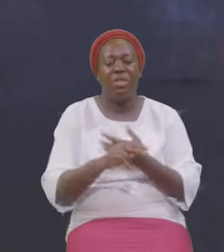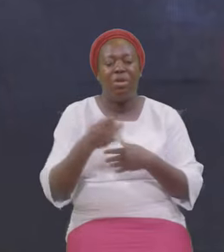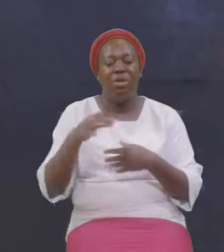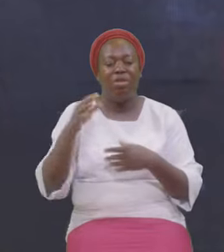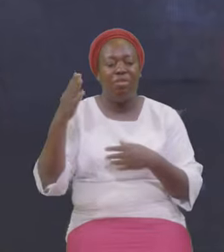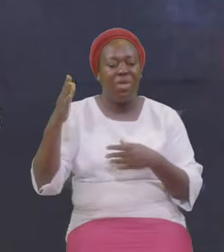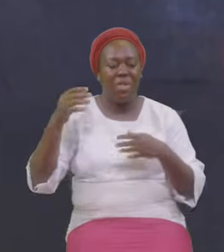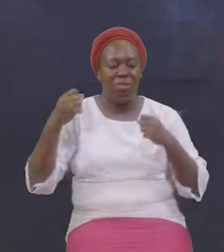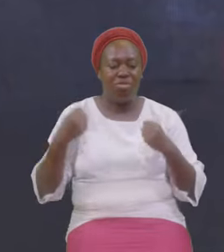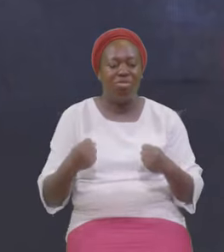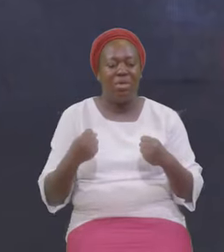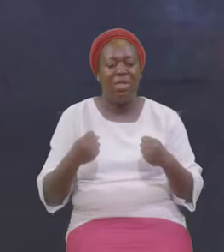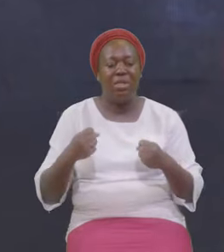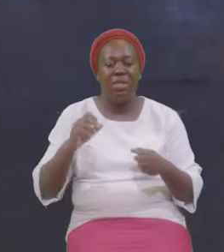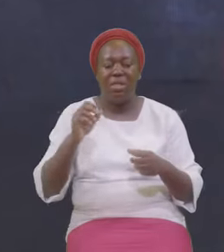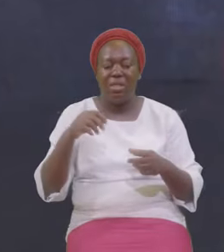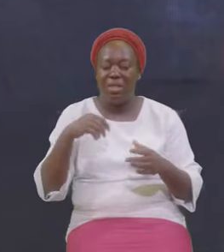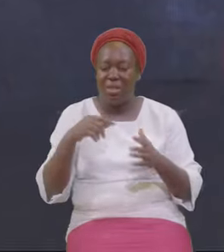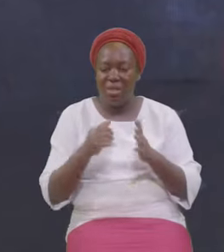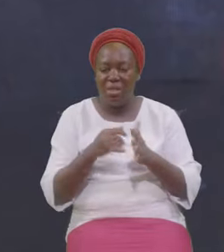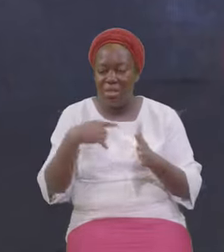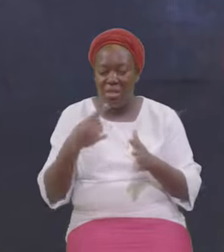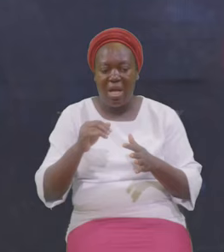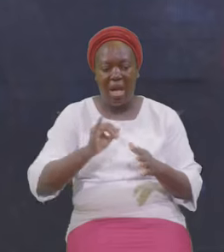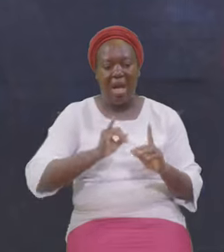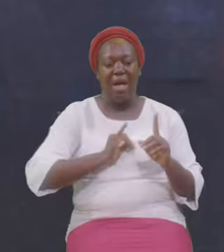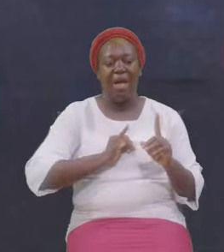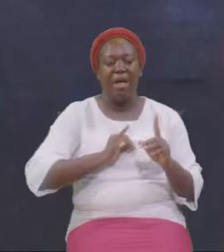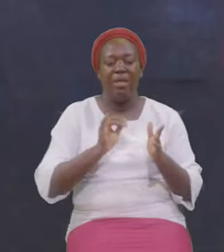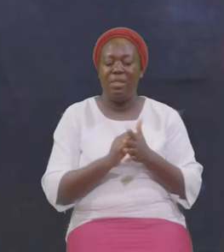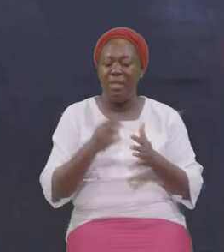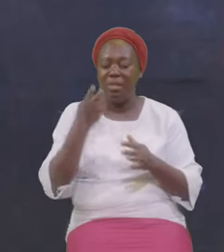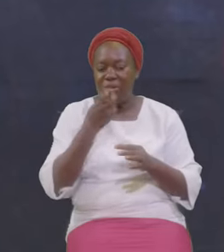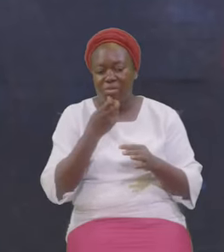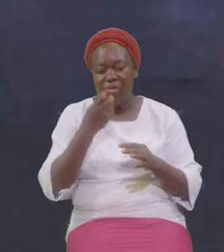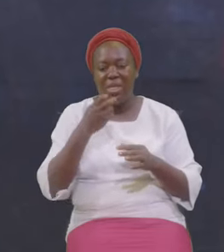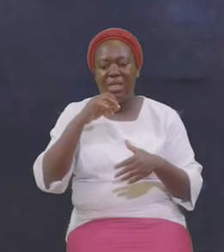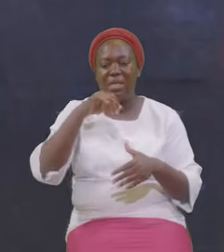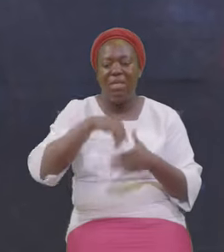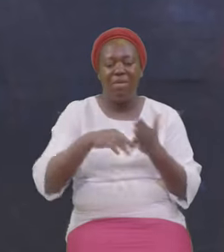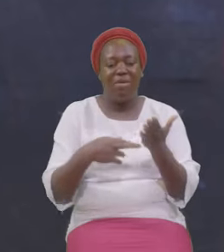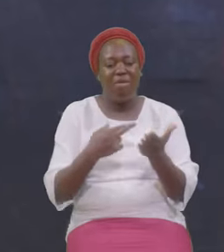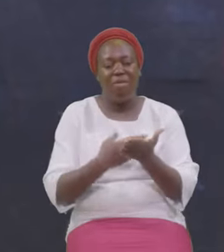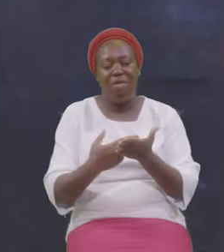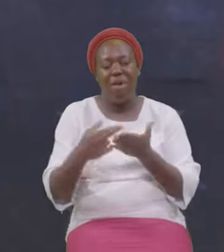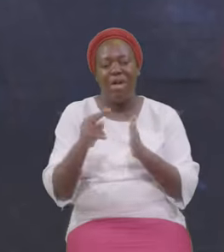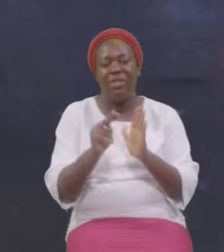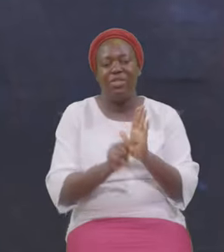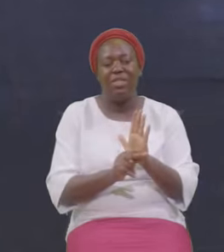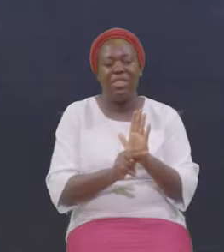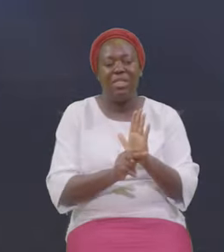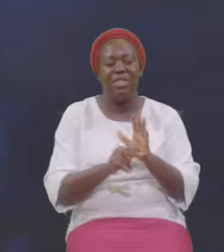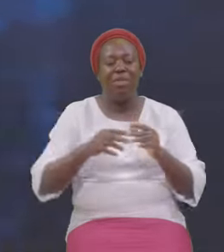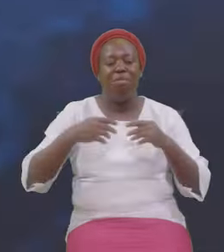strength. He says, I that speak in righteousness, mighty